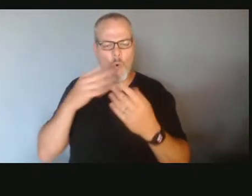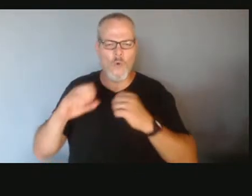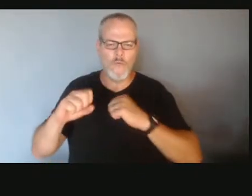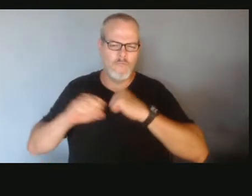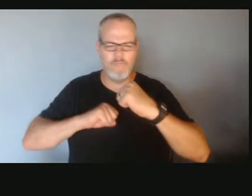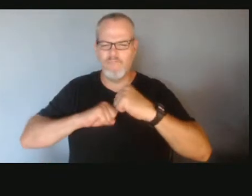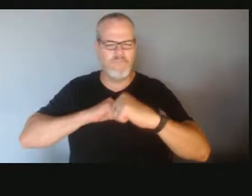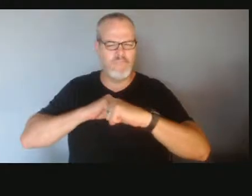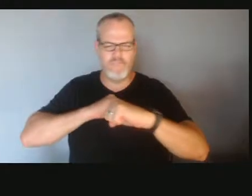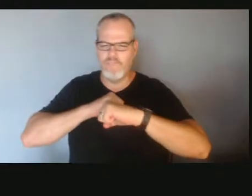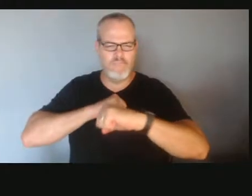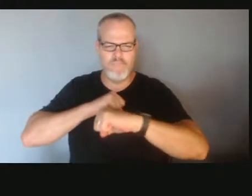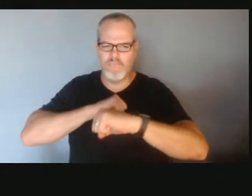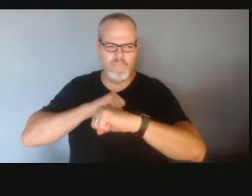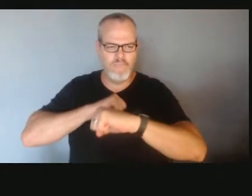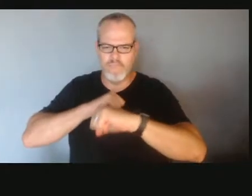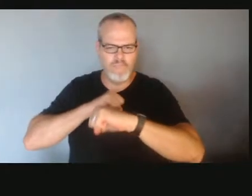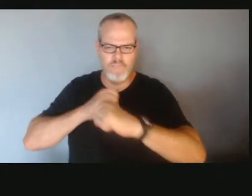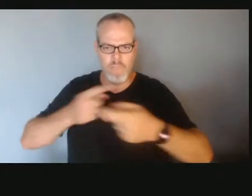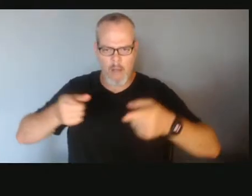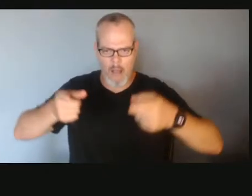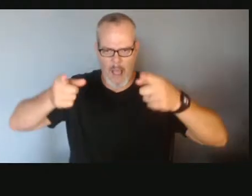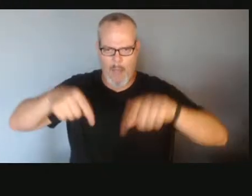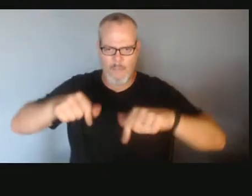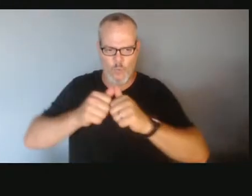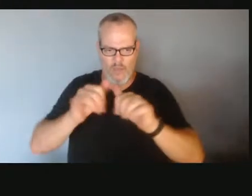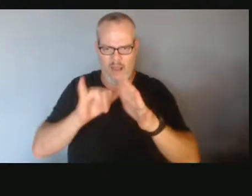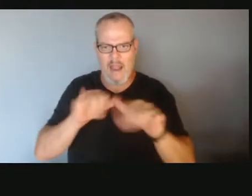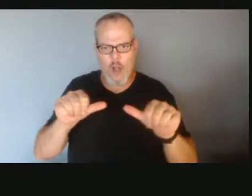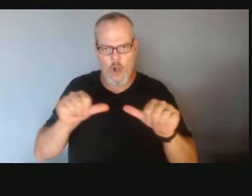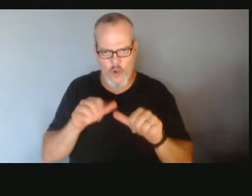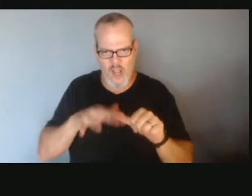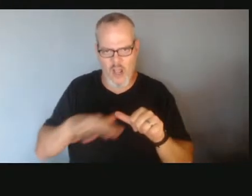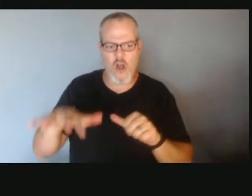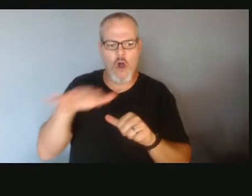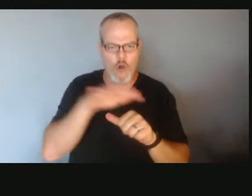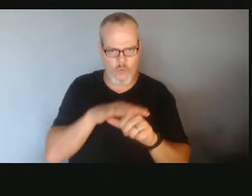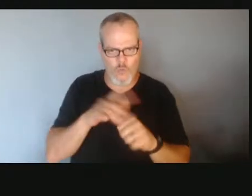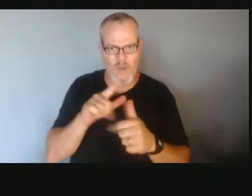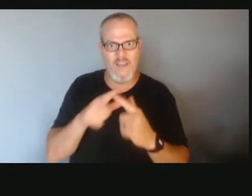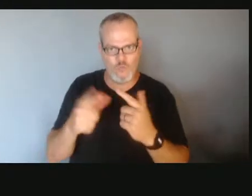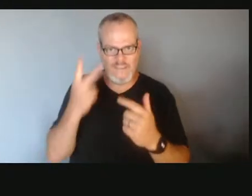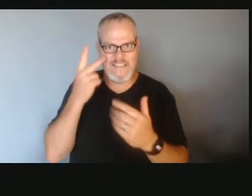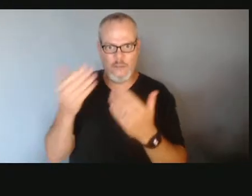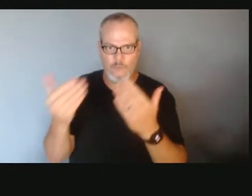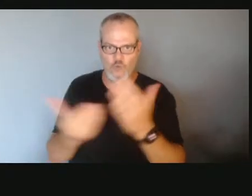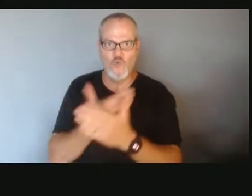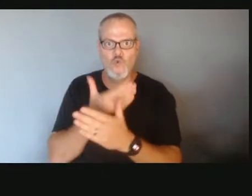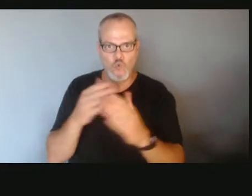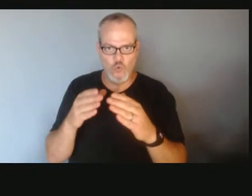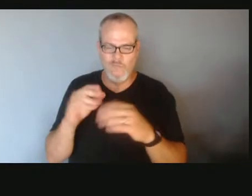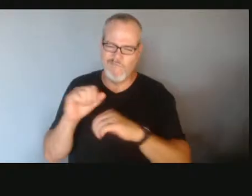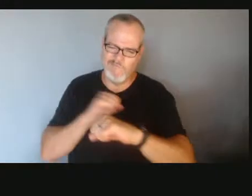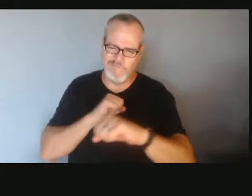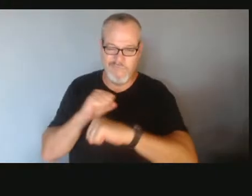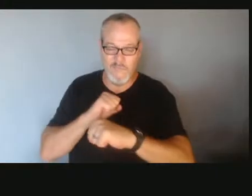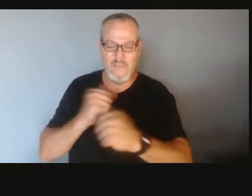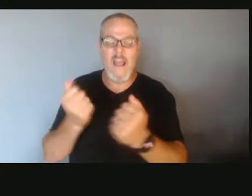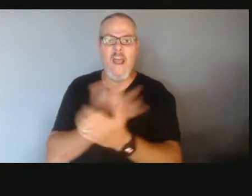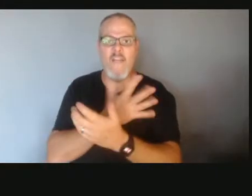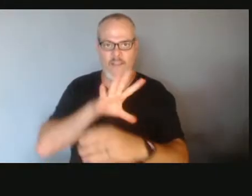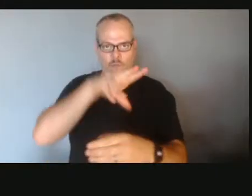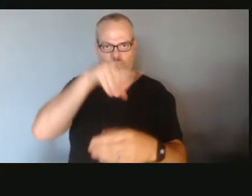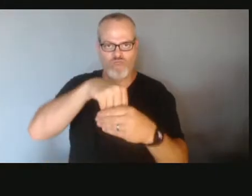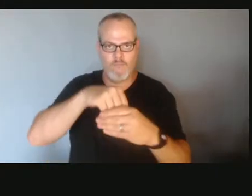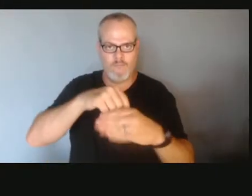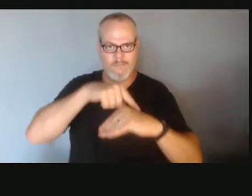building. And in this new era, we could have newer outbreaks, and all still within the summit region, at